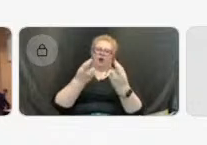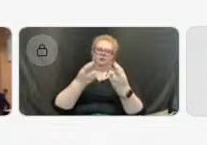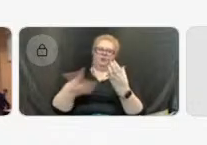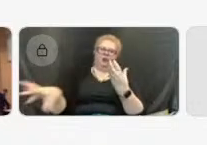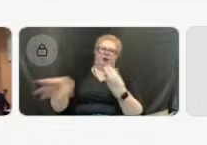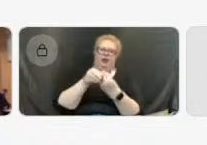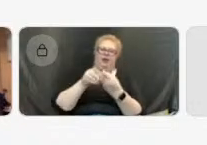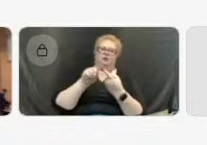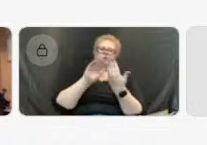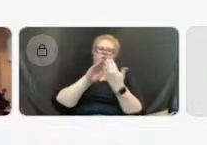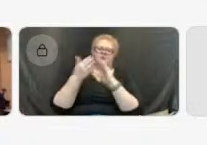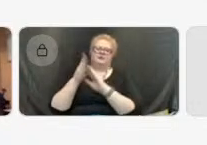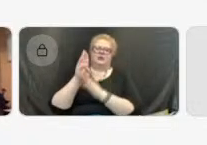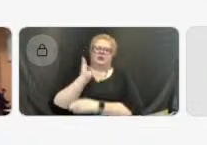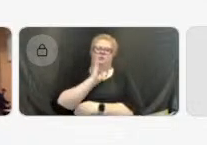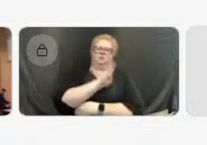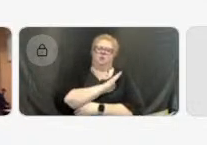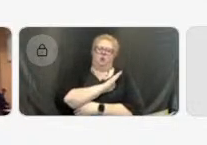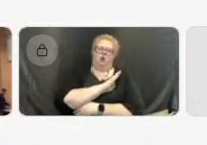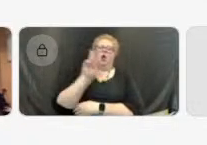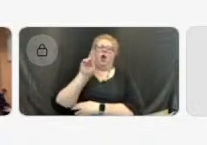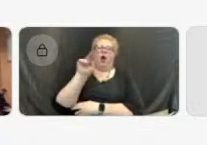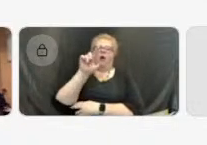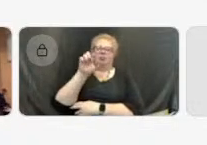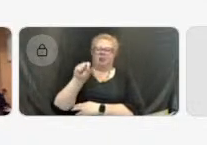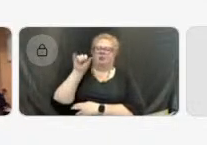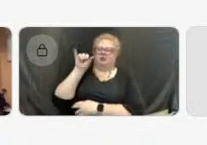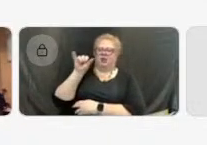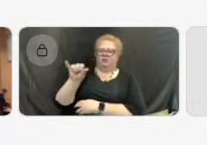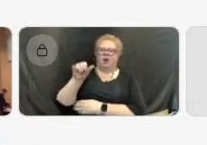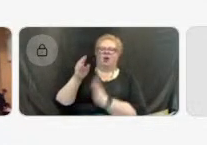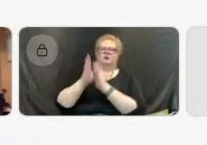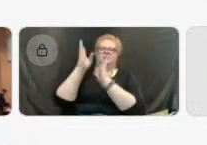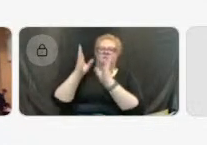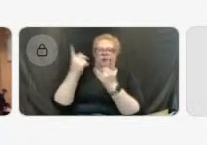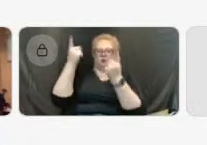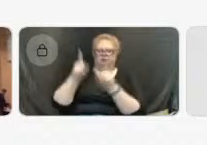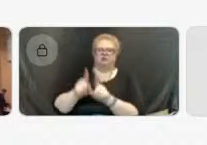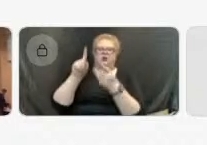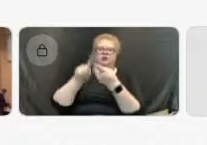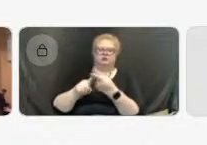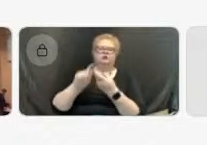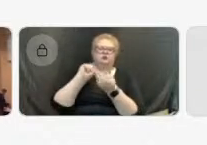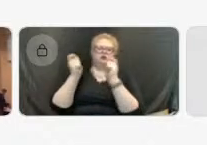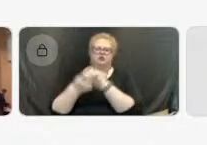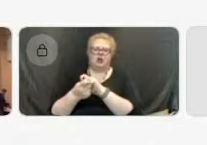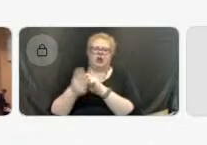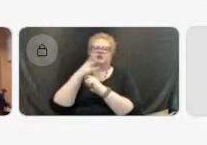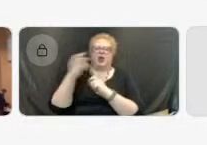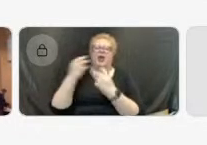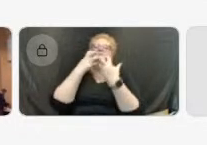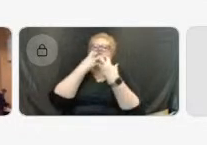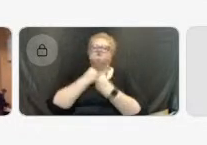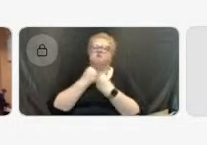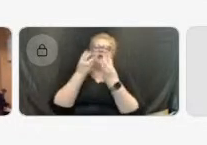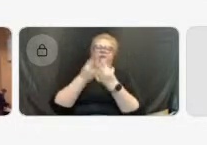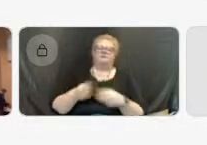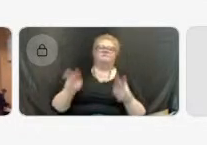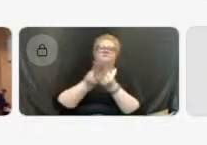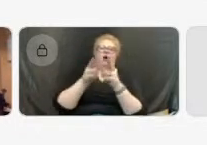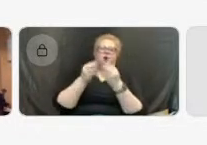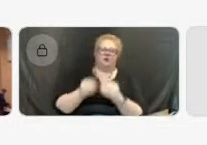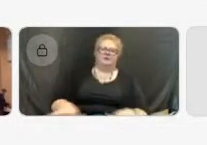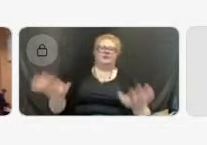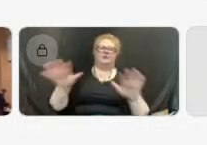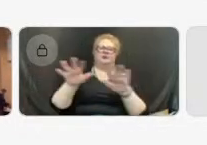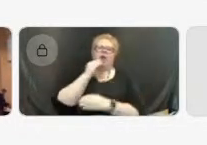unless changes are made in order to conserve the value of land and buildings of homeowners that have lived in this community